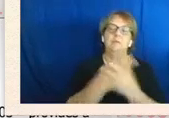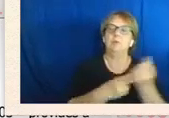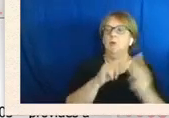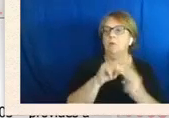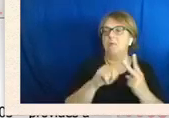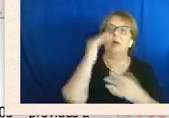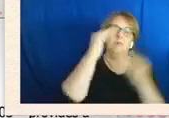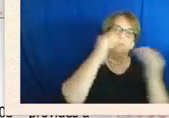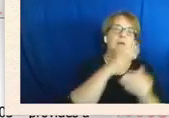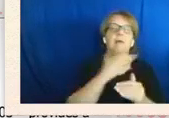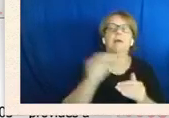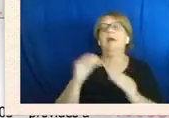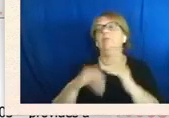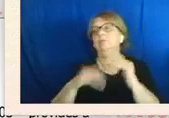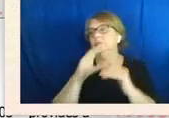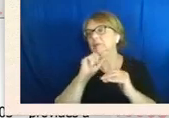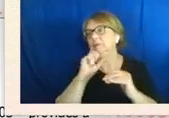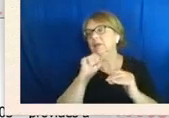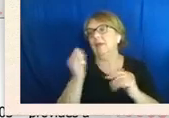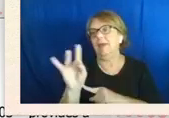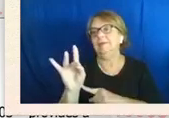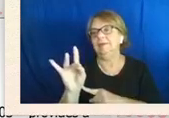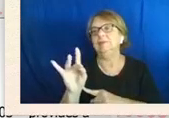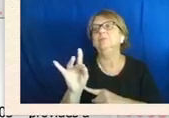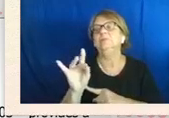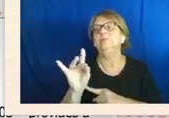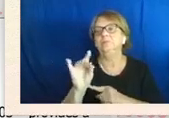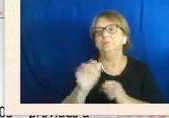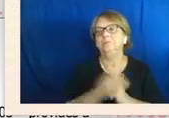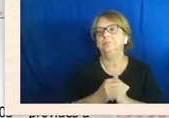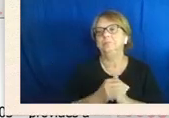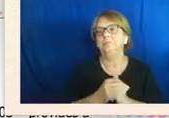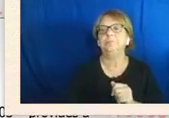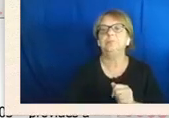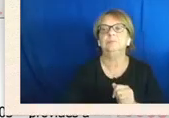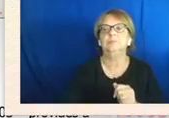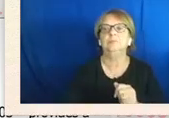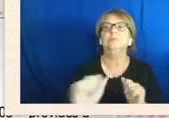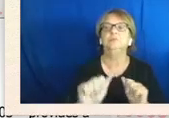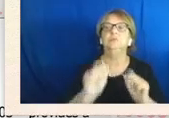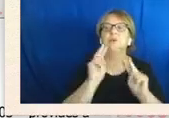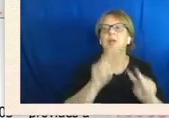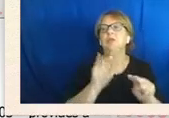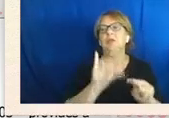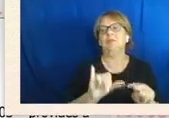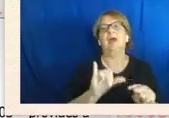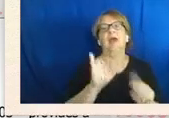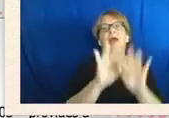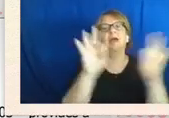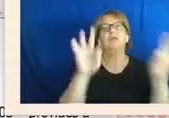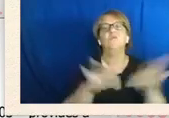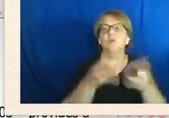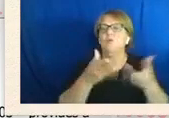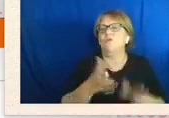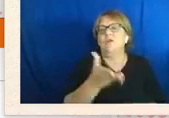easy. You can just go on to the Florida statute and they have a suggested designation form already there ready for you.